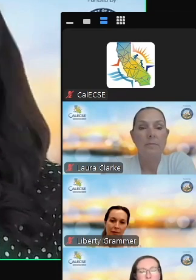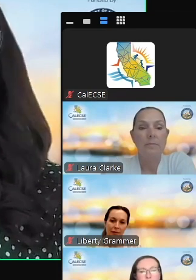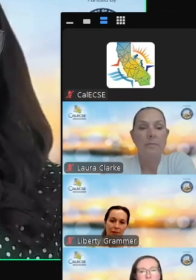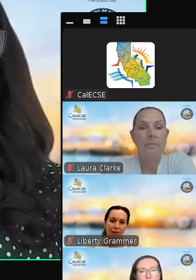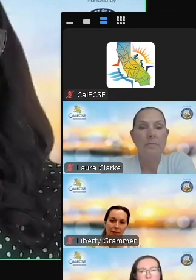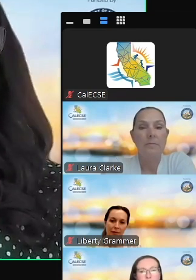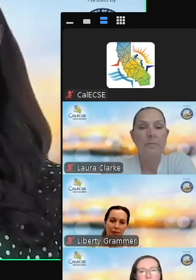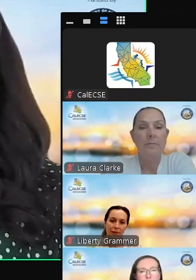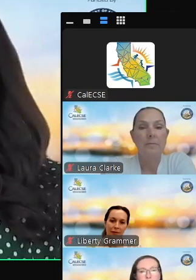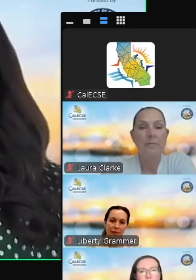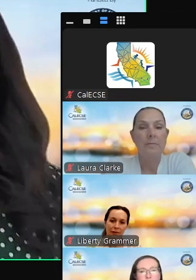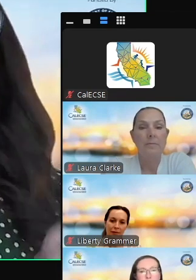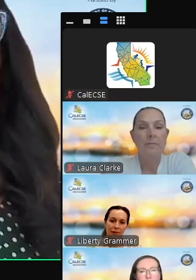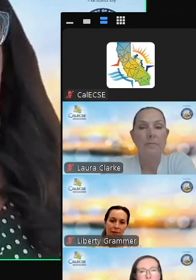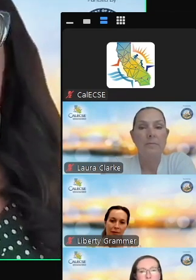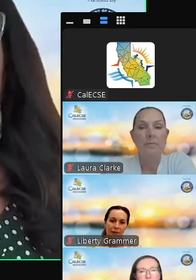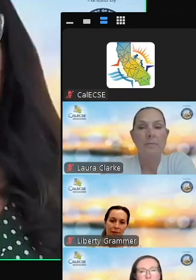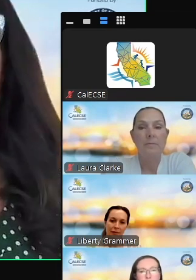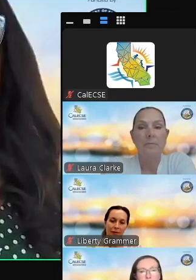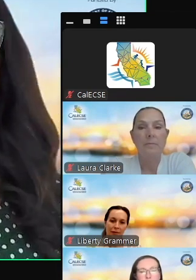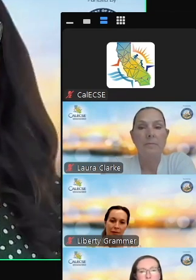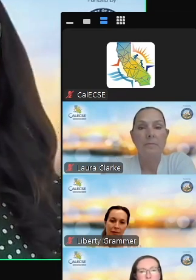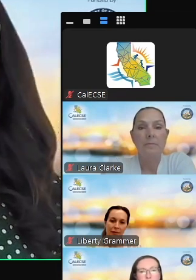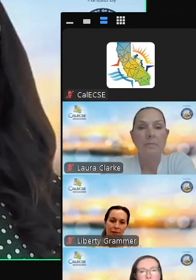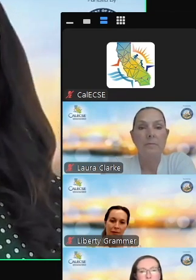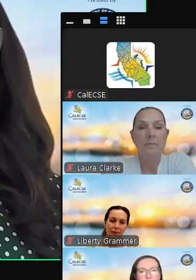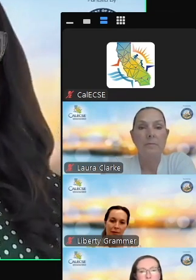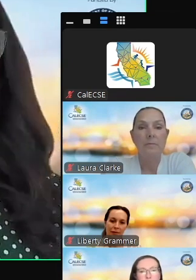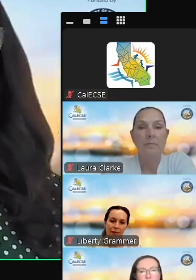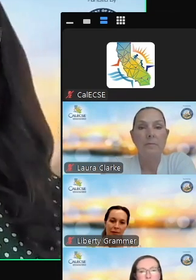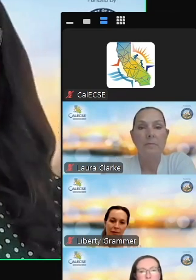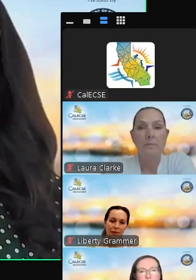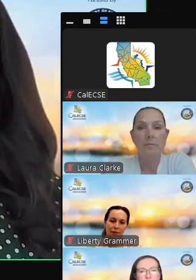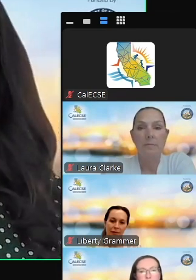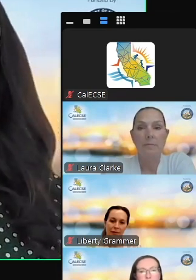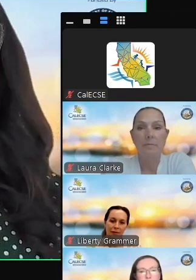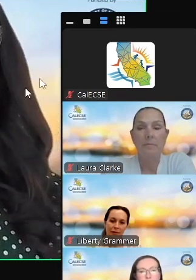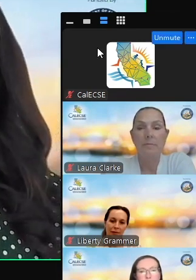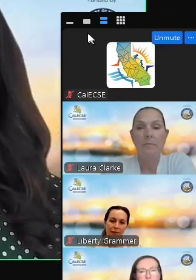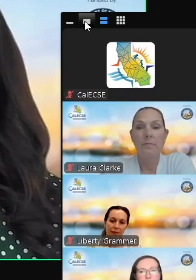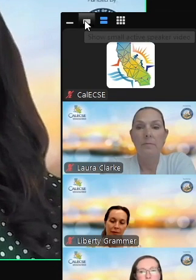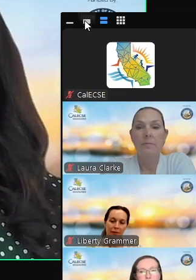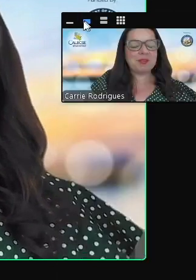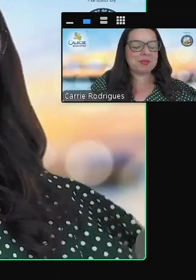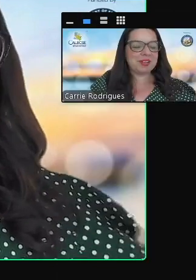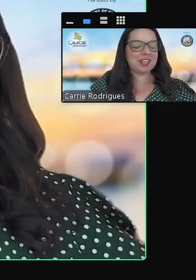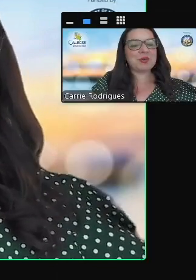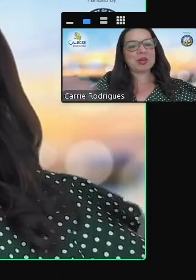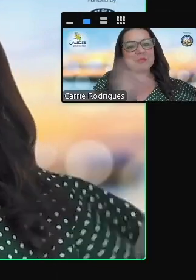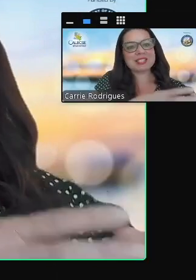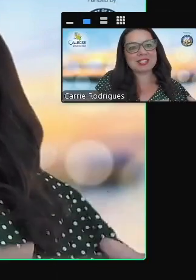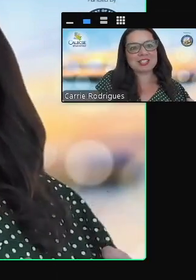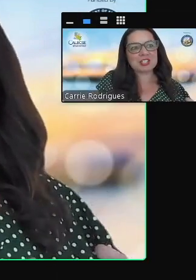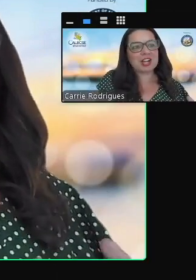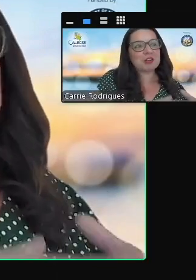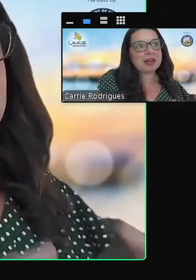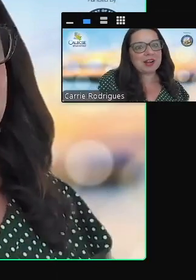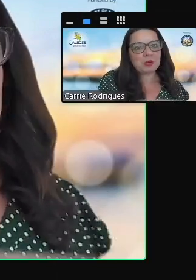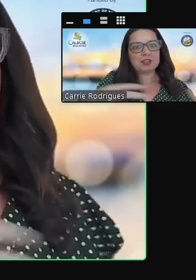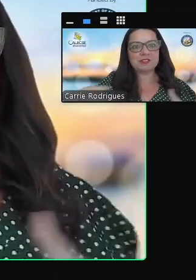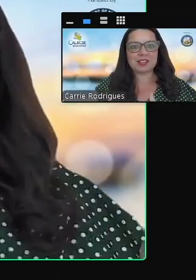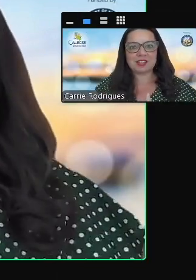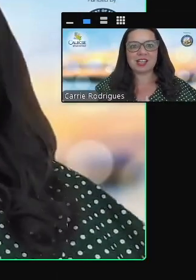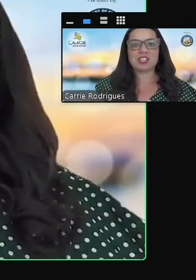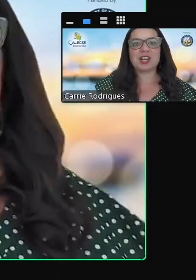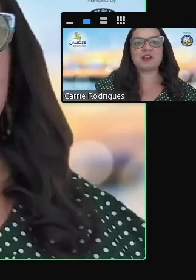Okay, let me pause that. I feel like that video summarizes in like 1 minute the difference between, when I'm assessing a child who may